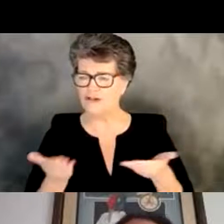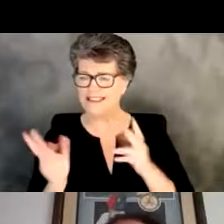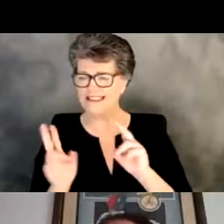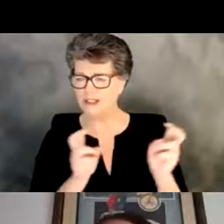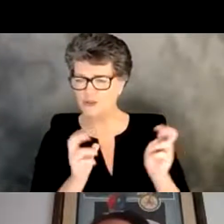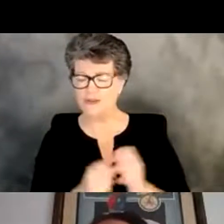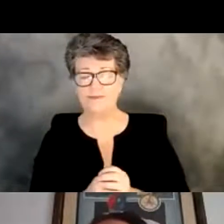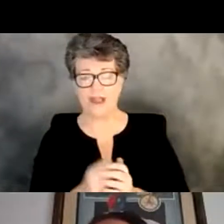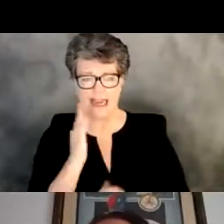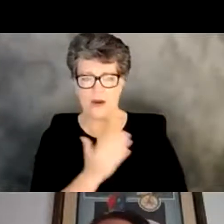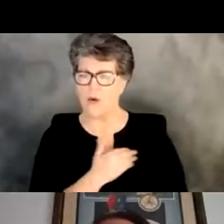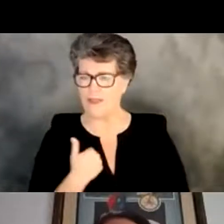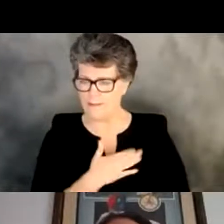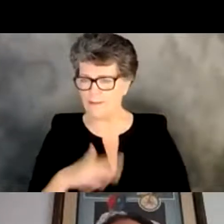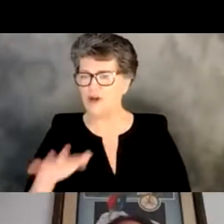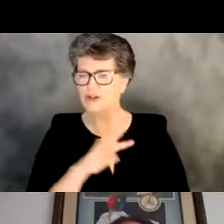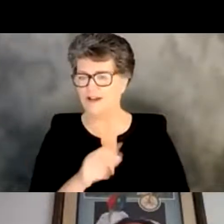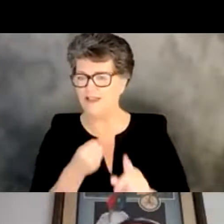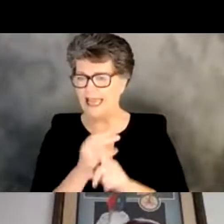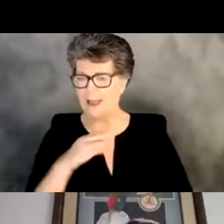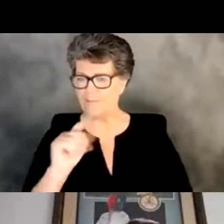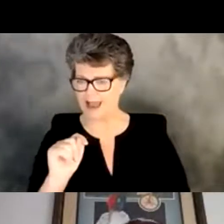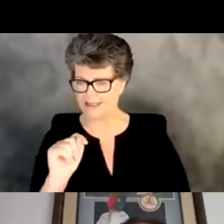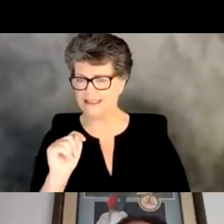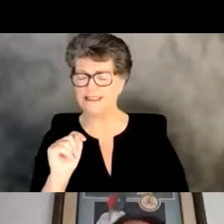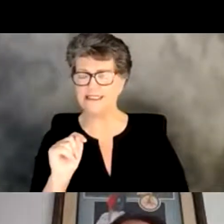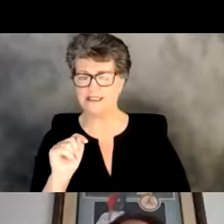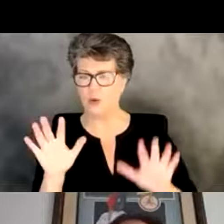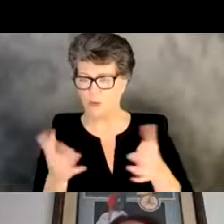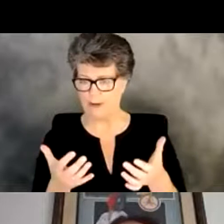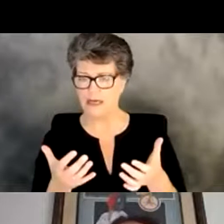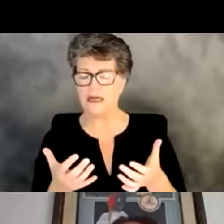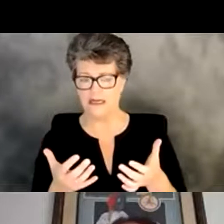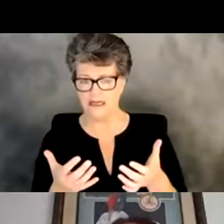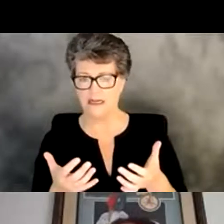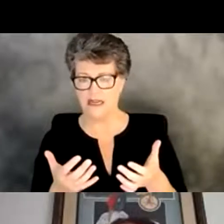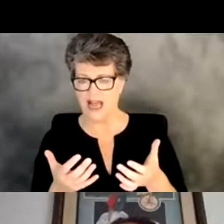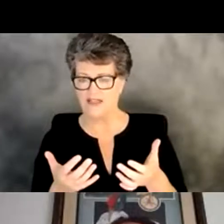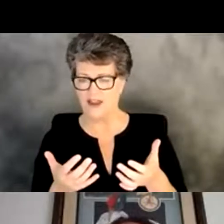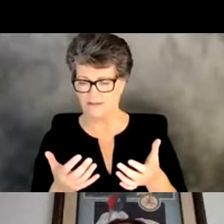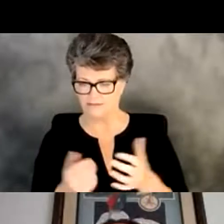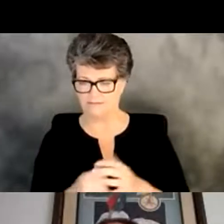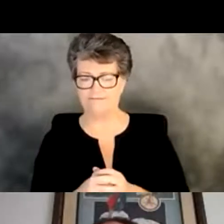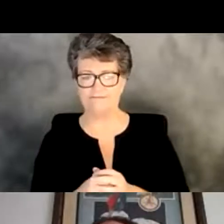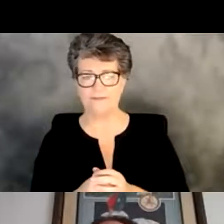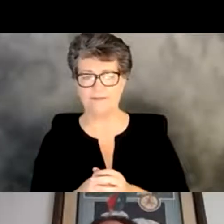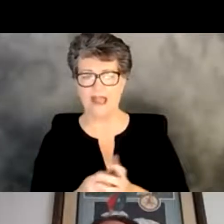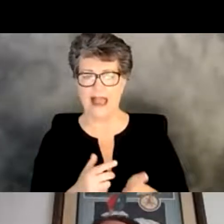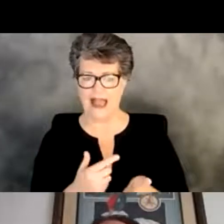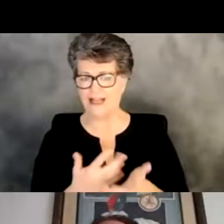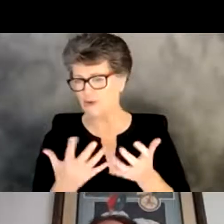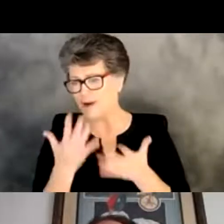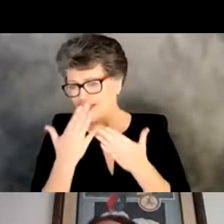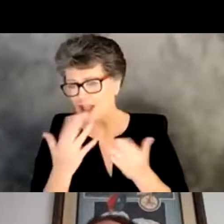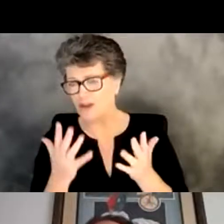the members of the impact group, but for all this more generally, I just want to thank you very